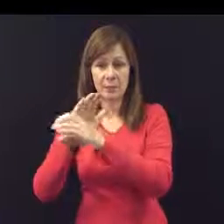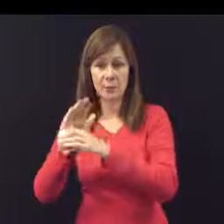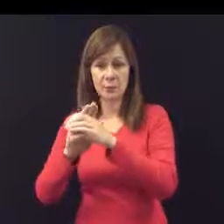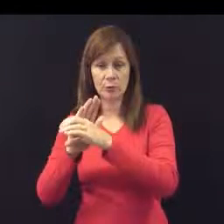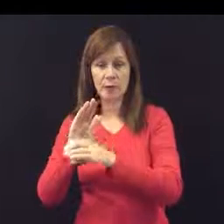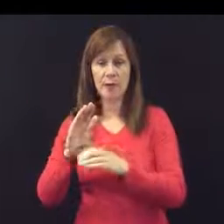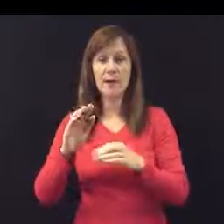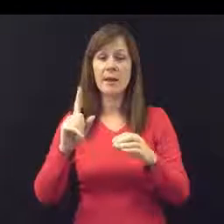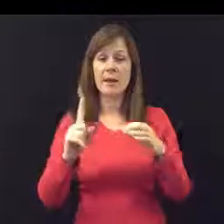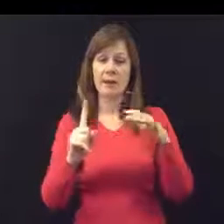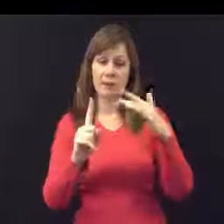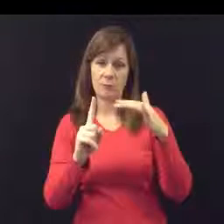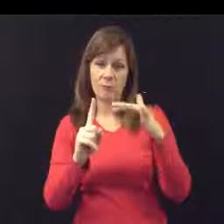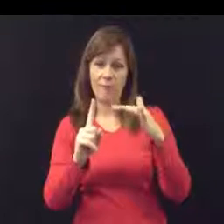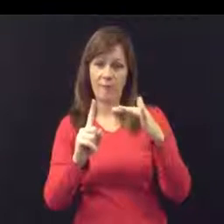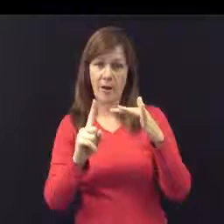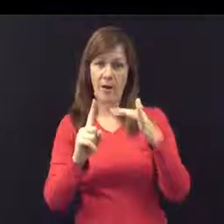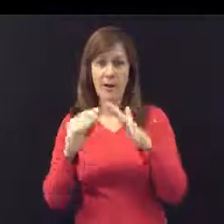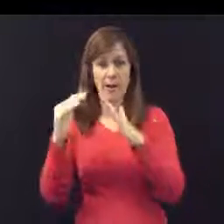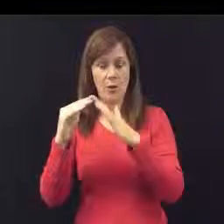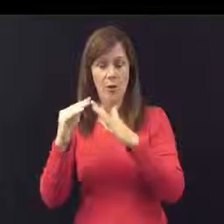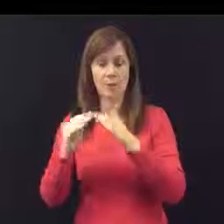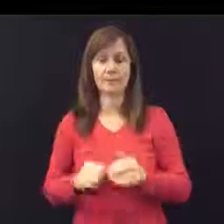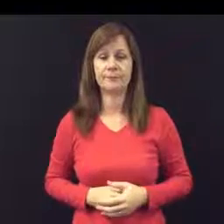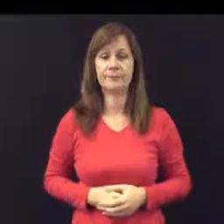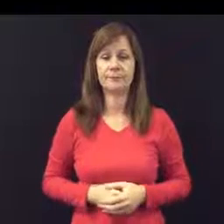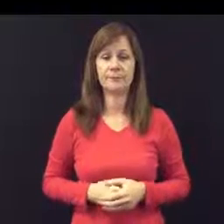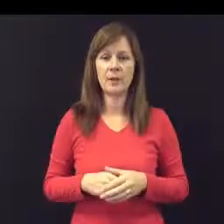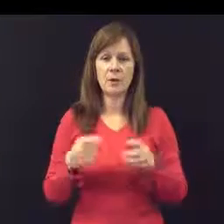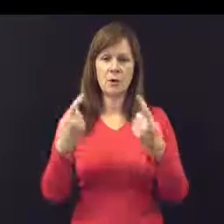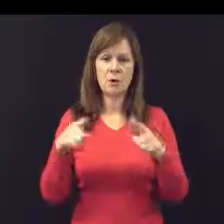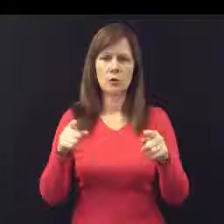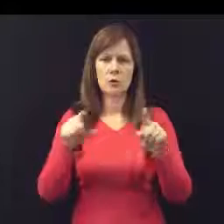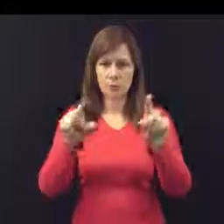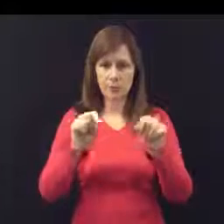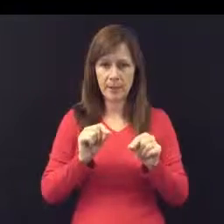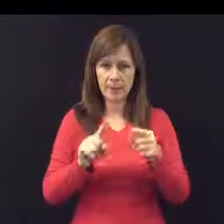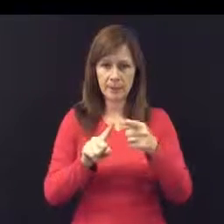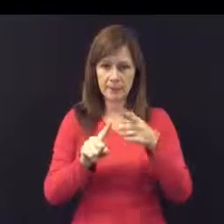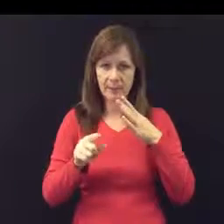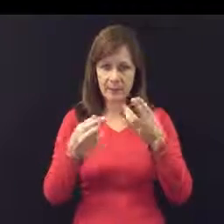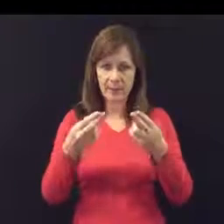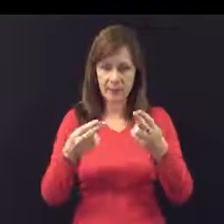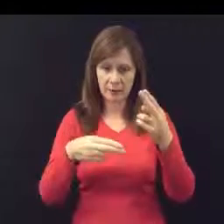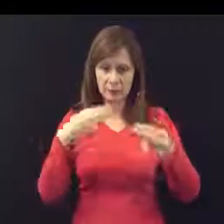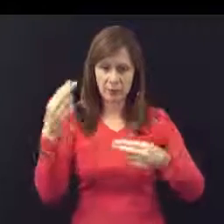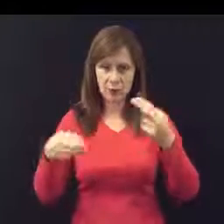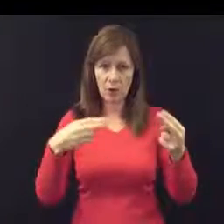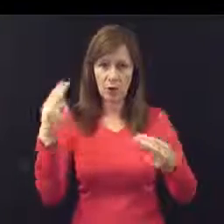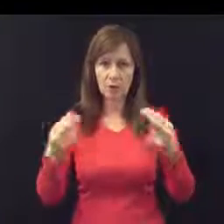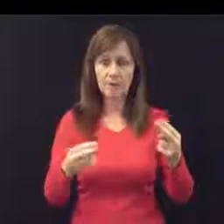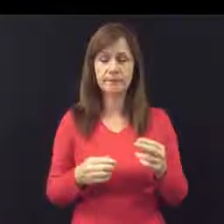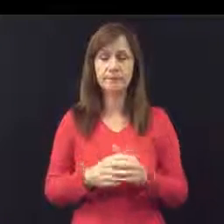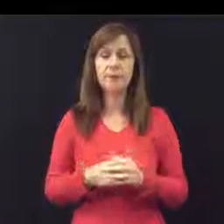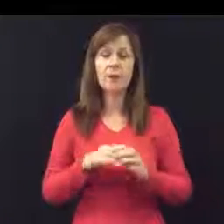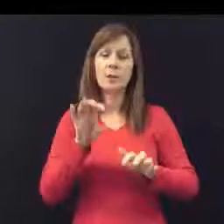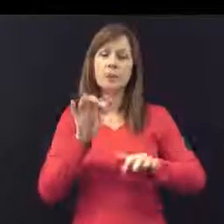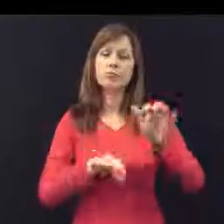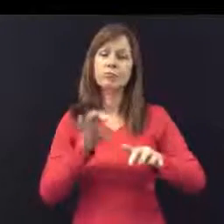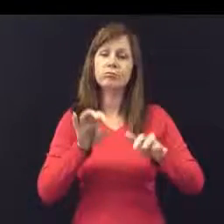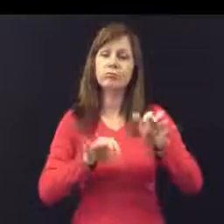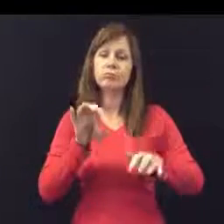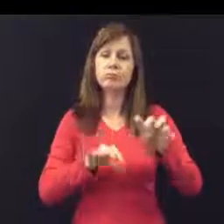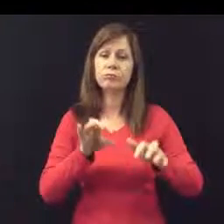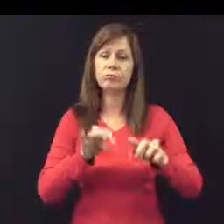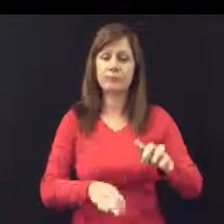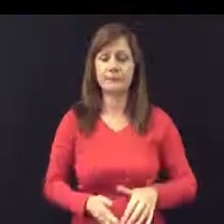audiobooks, and your home sharing libraries if you are on your home Wi-Fi network and have home sharing enabled in iTunes. To search